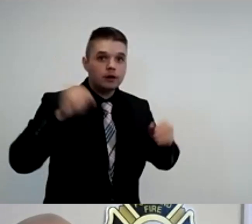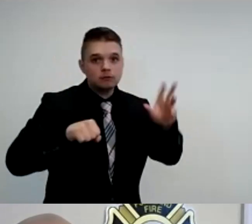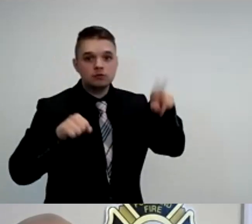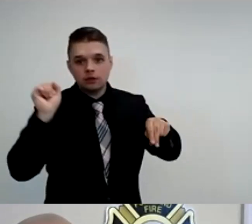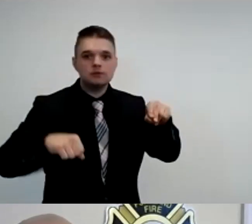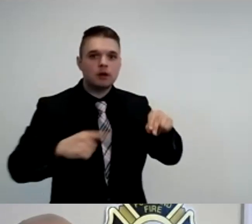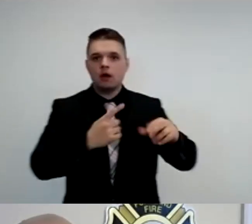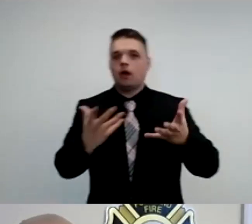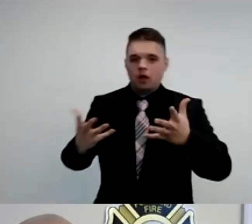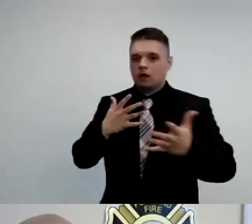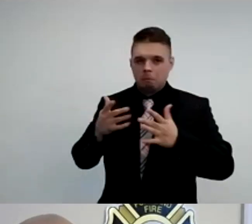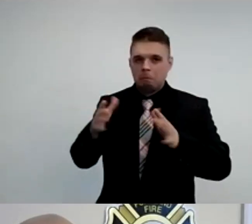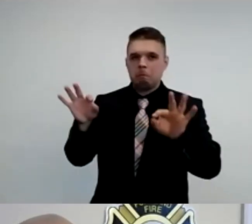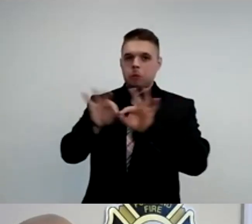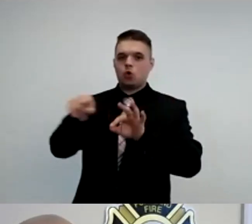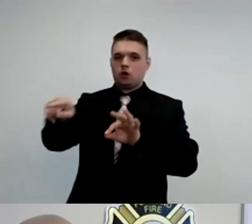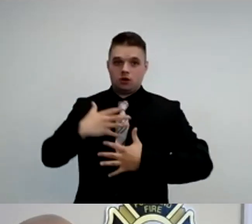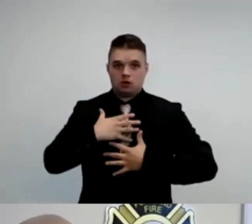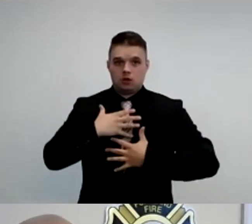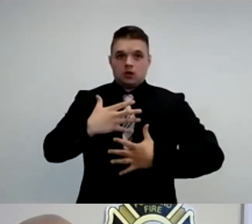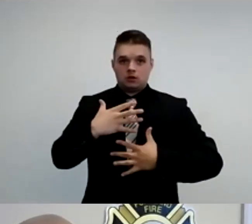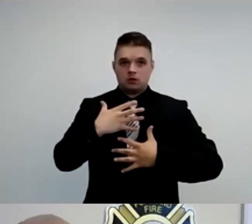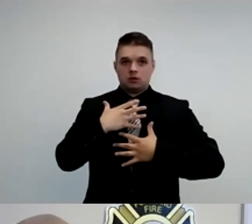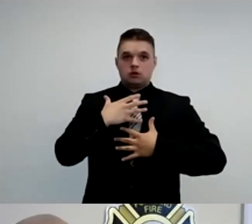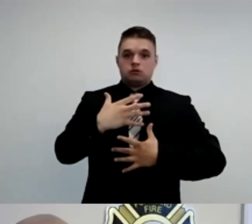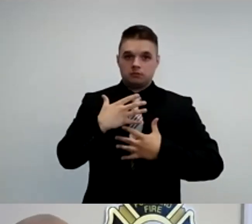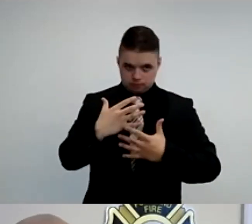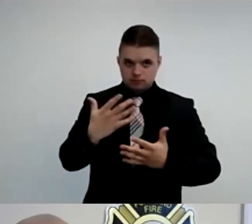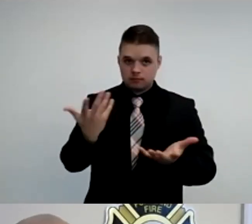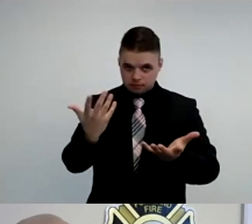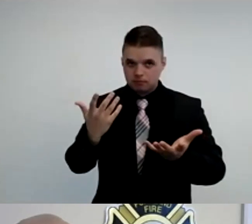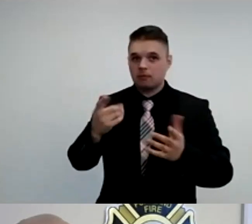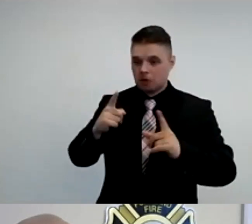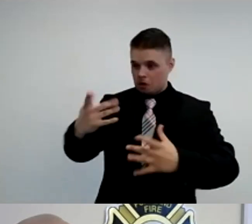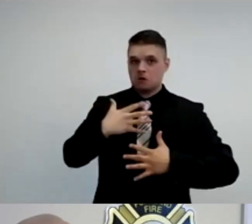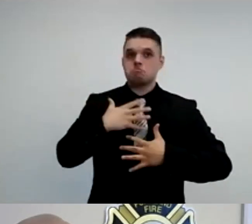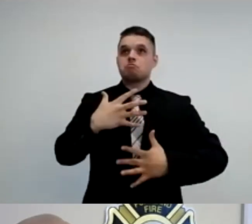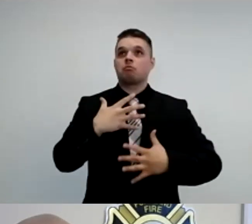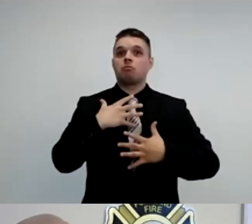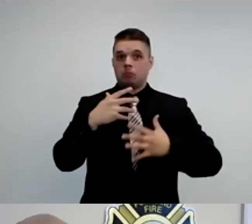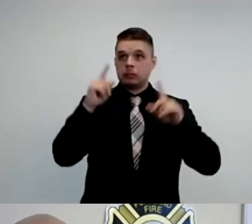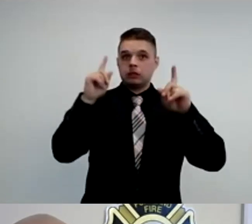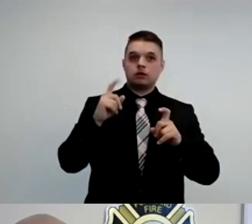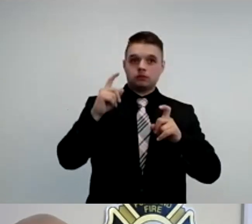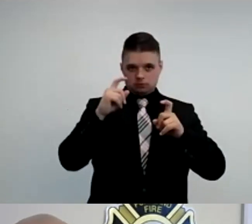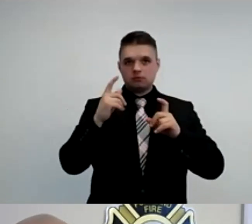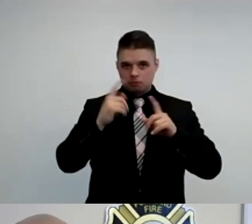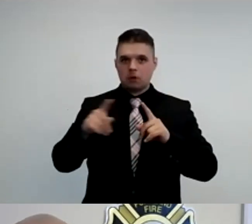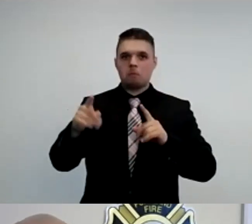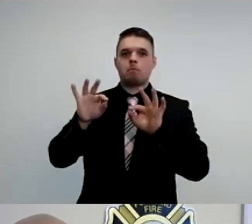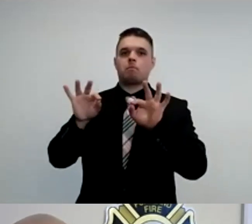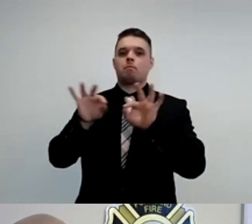symptoms that lead you to testing, if you're okay to stay home, then you're unburdening the healthcare system,